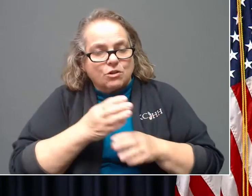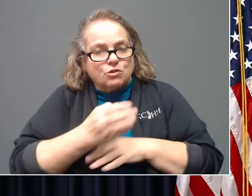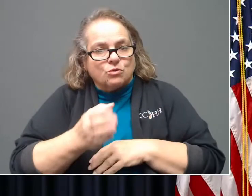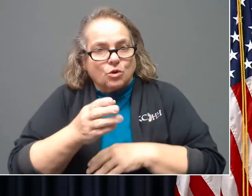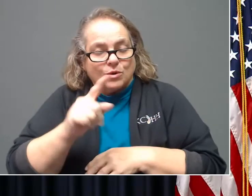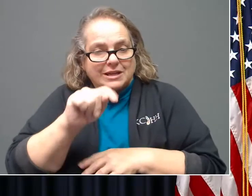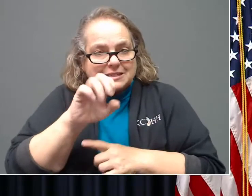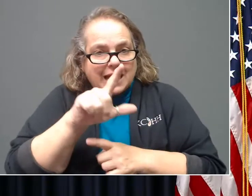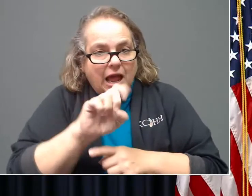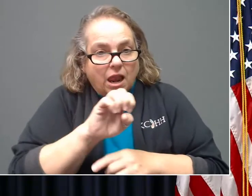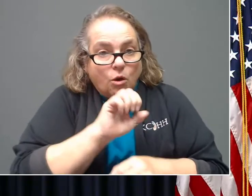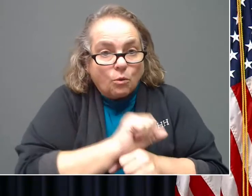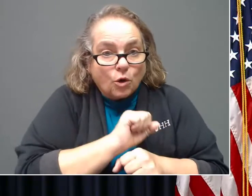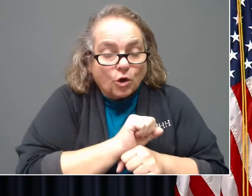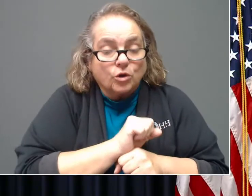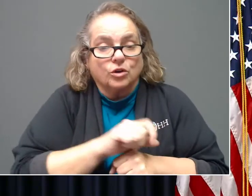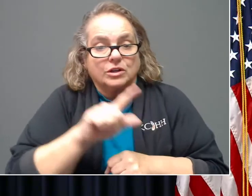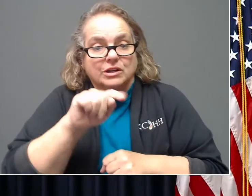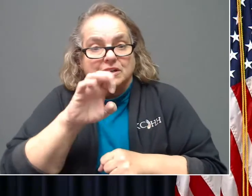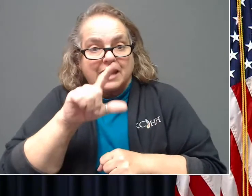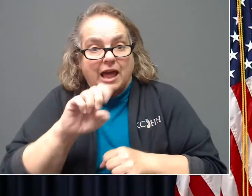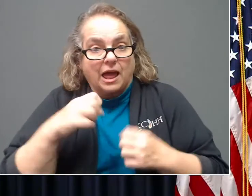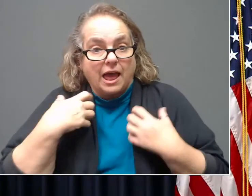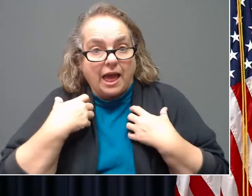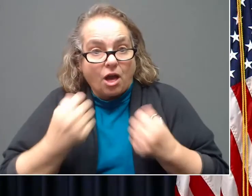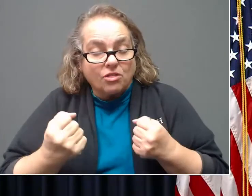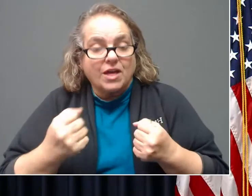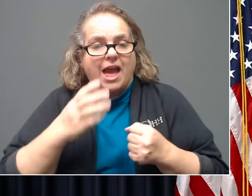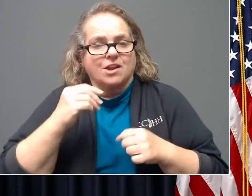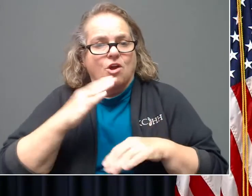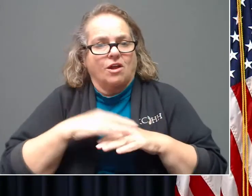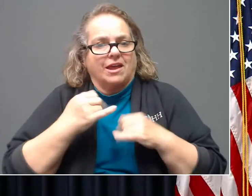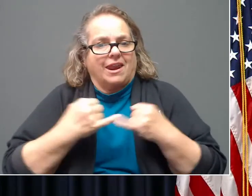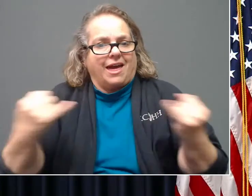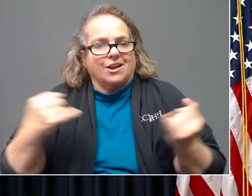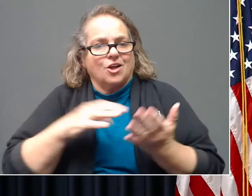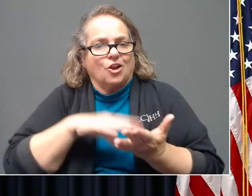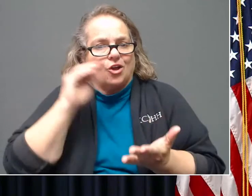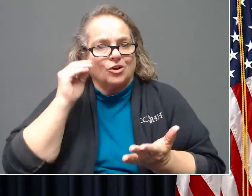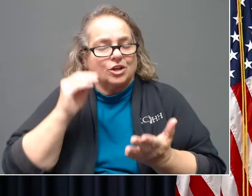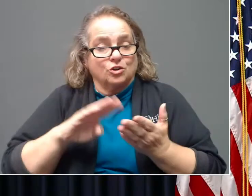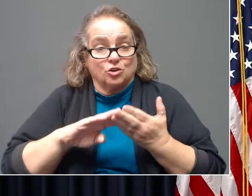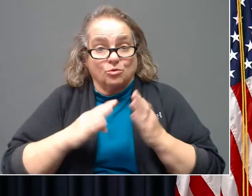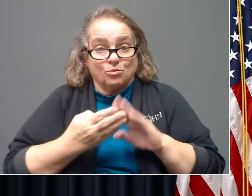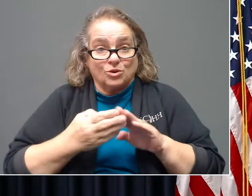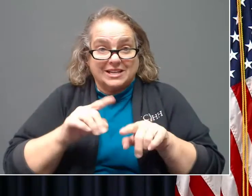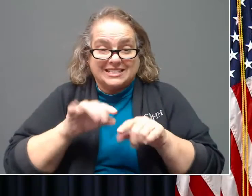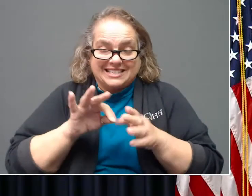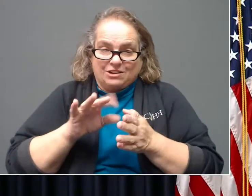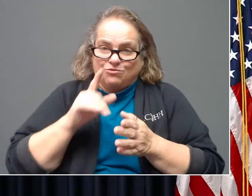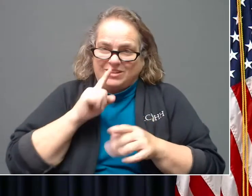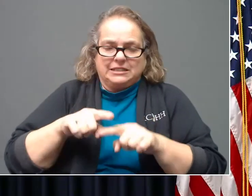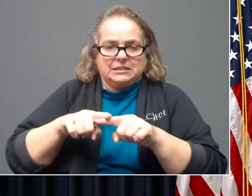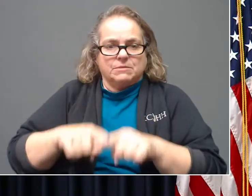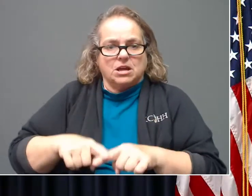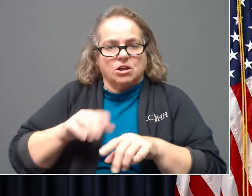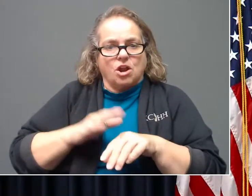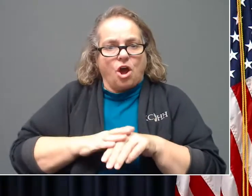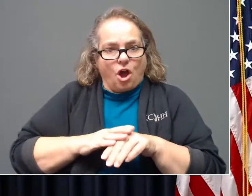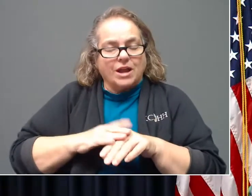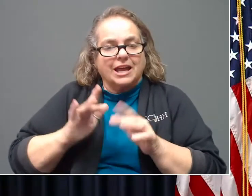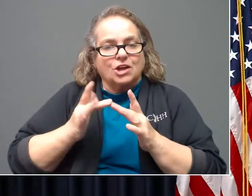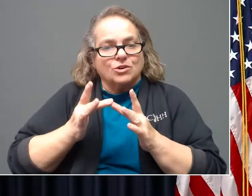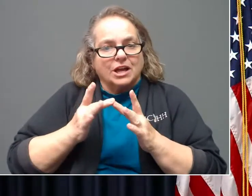telehealth, and online learning. Communities count on internet service for economic development and